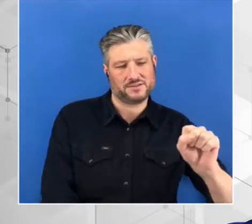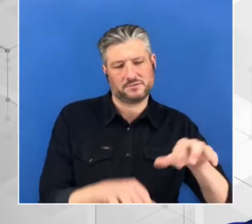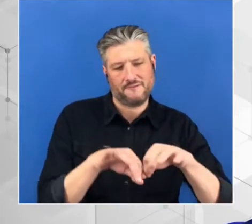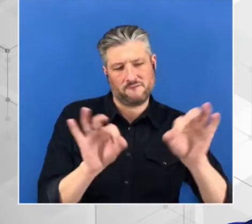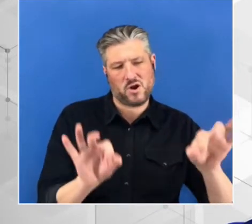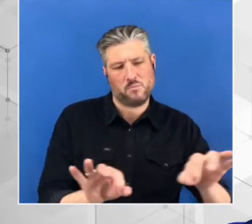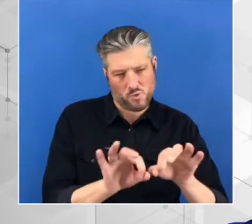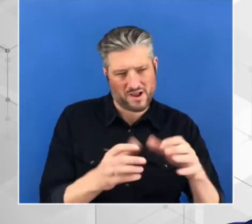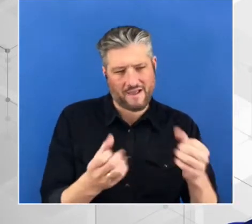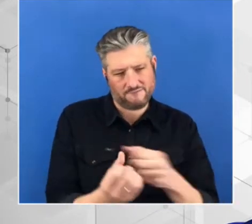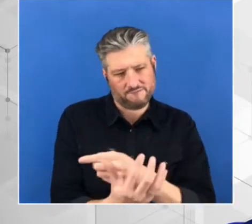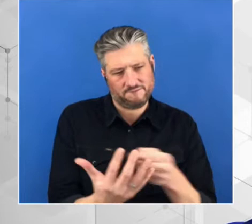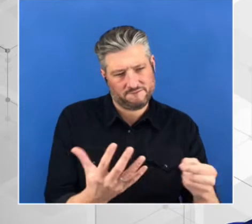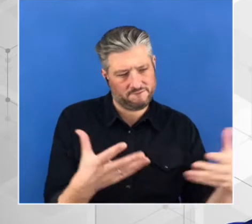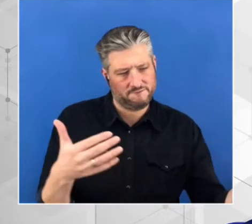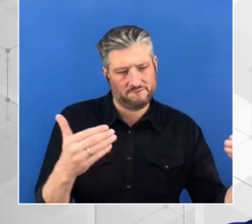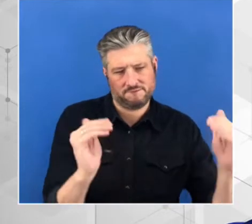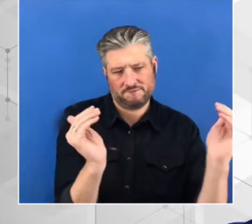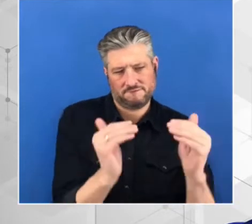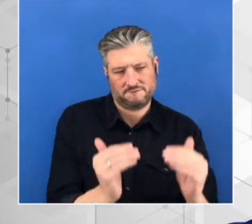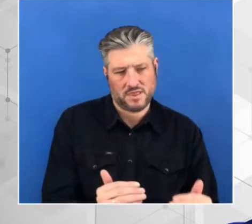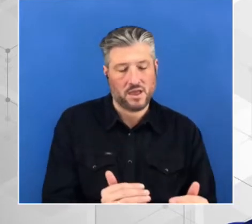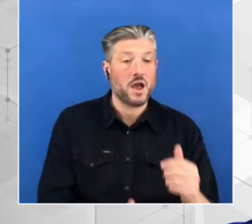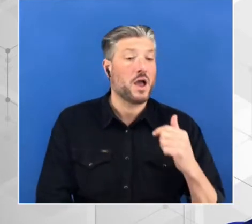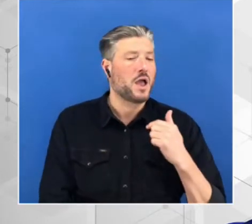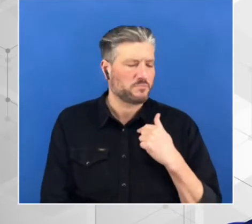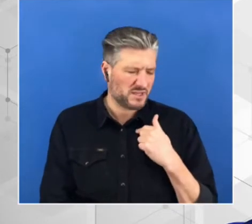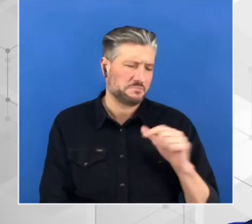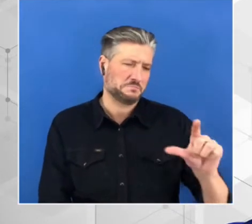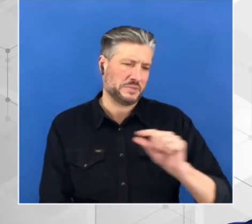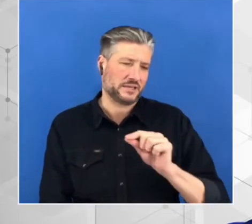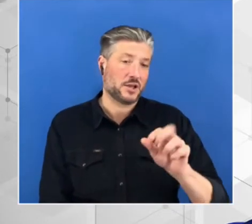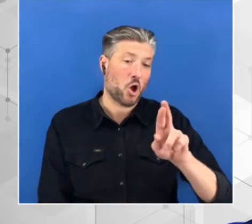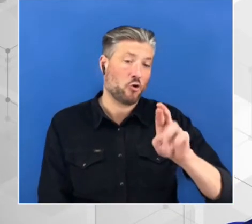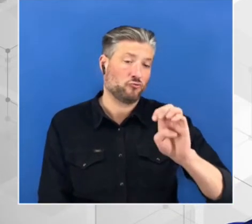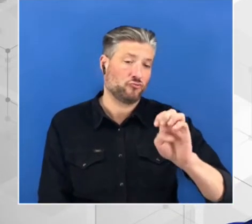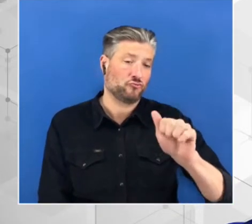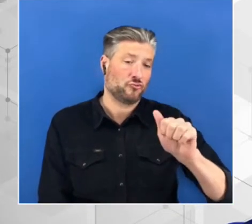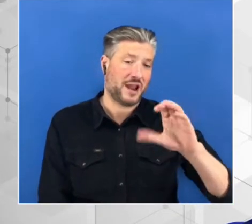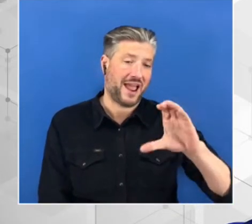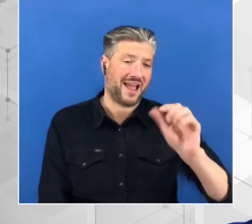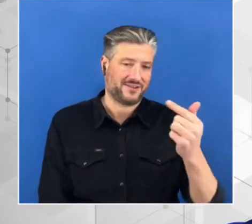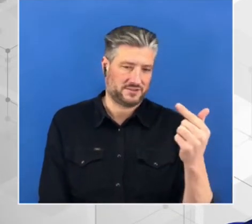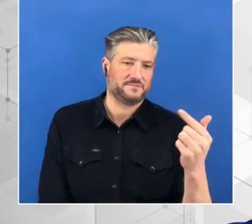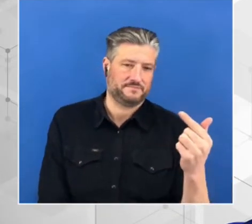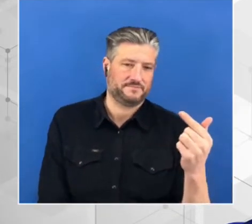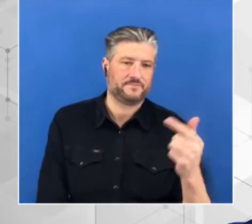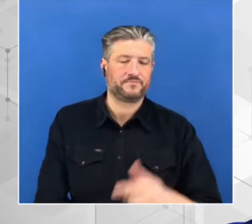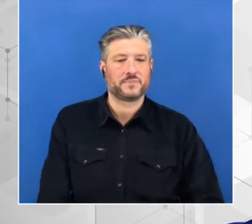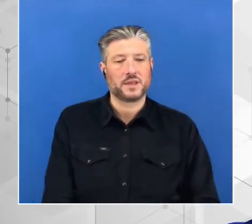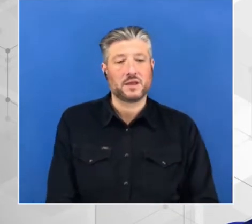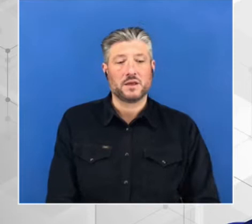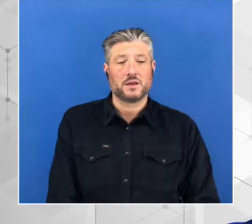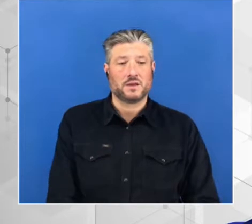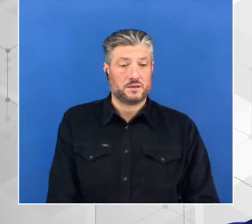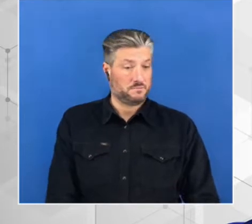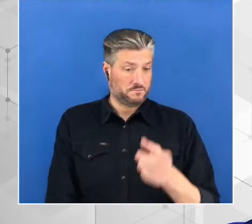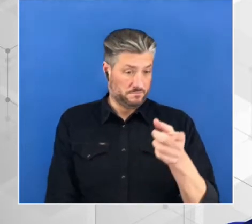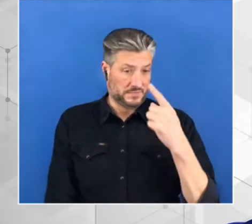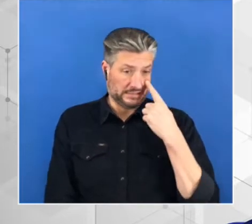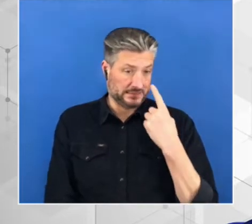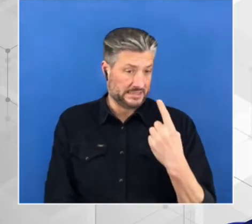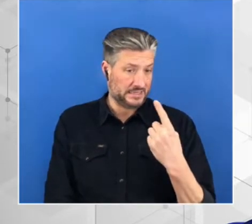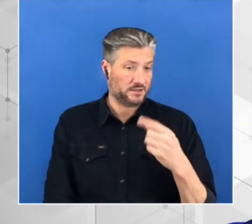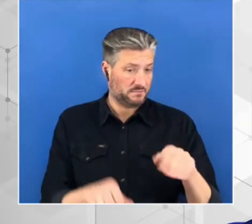one for React. So for this library, you need to install it as a developer dependency in your